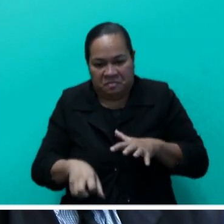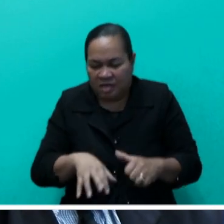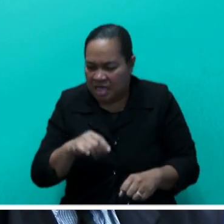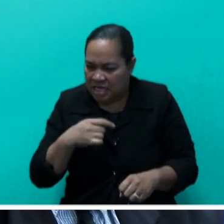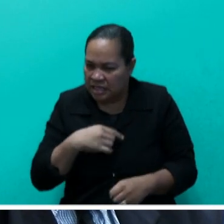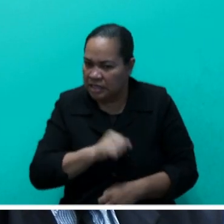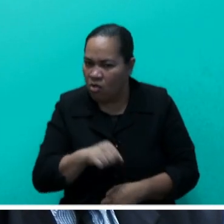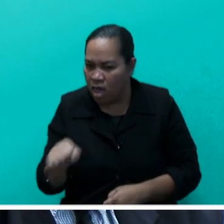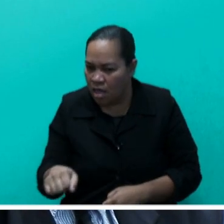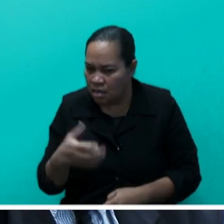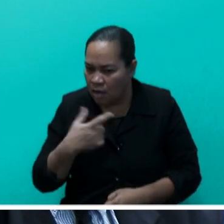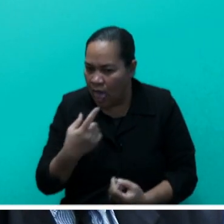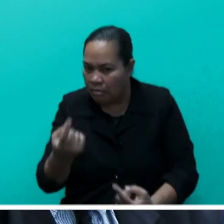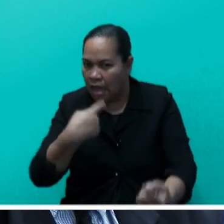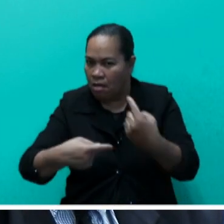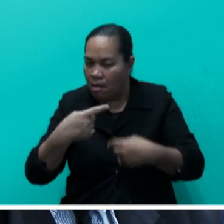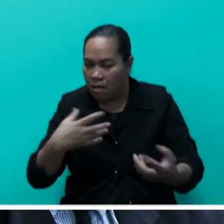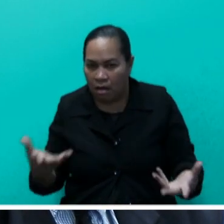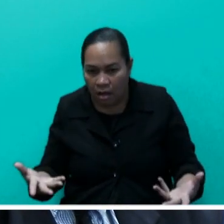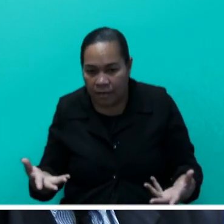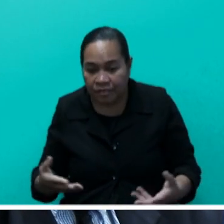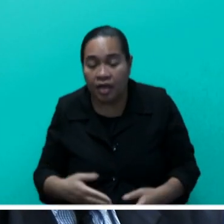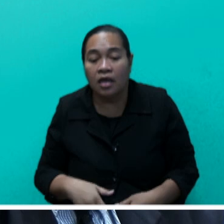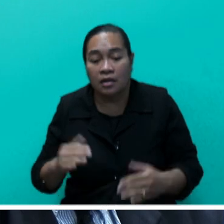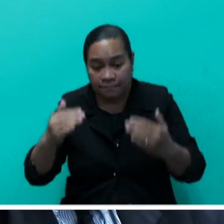seriously. Issues prior to the quarter-final.